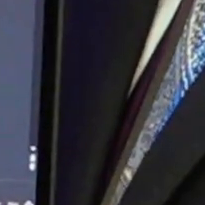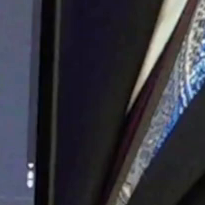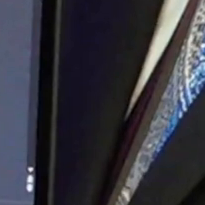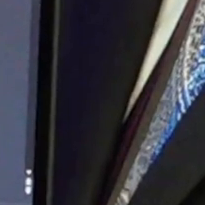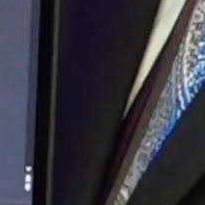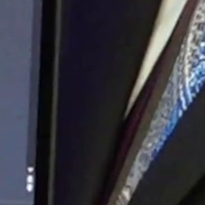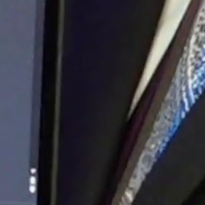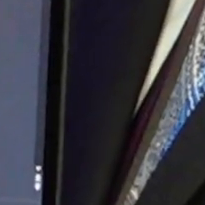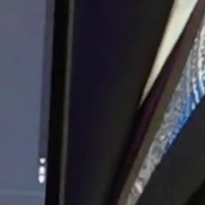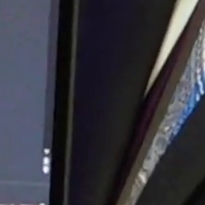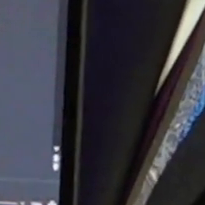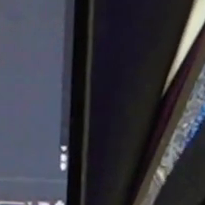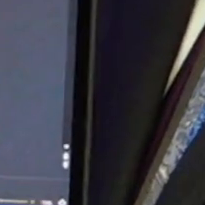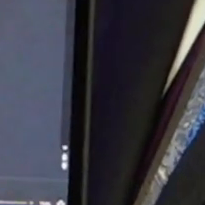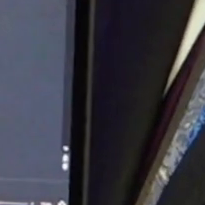Now, what you're seeing